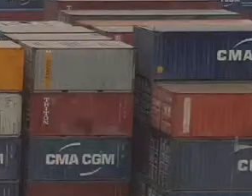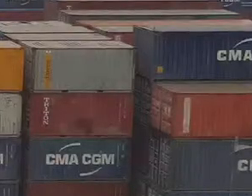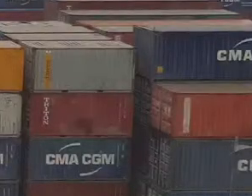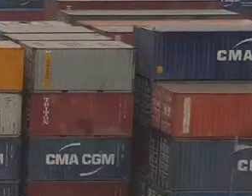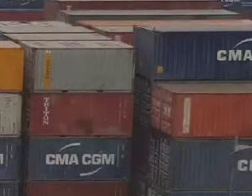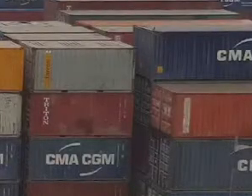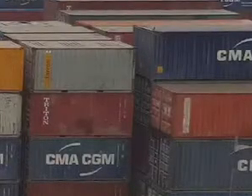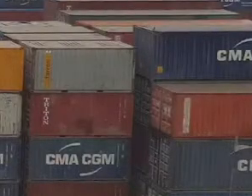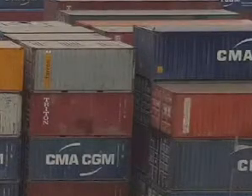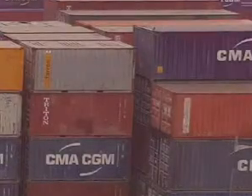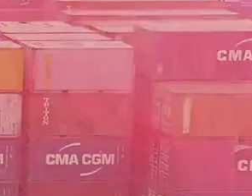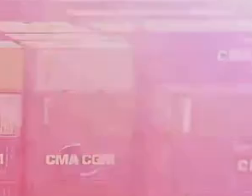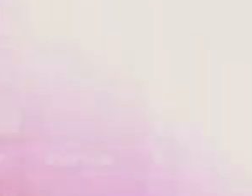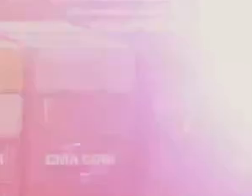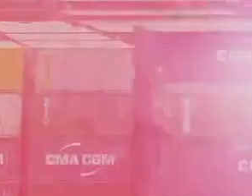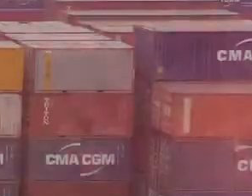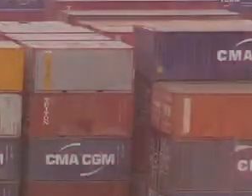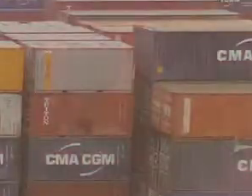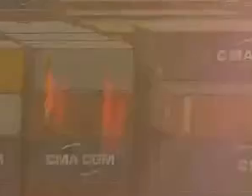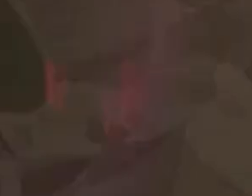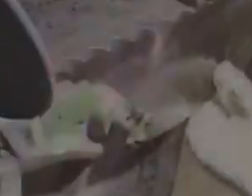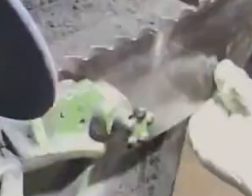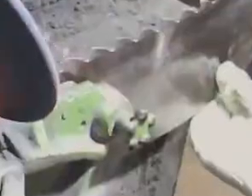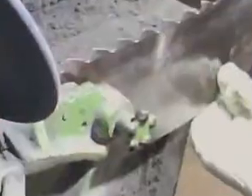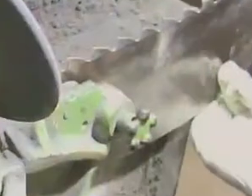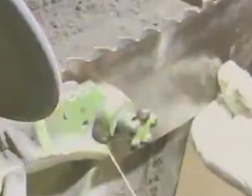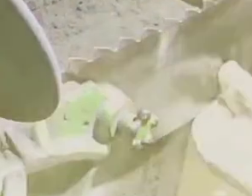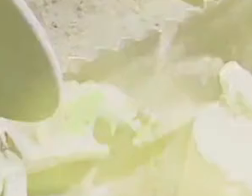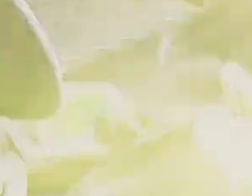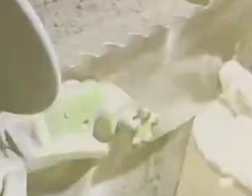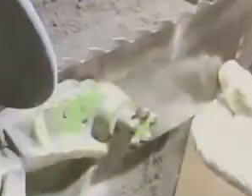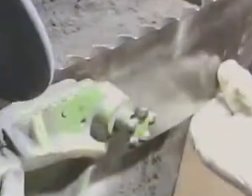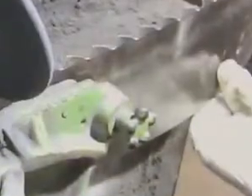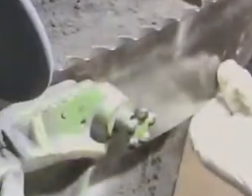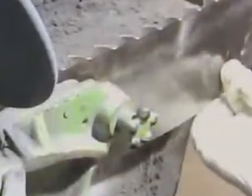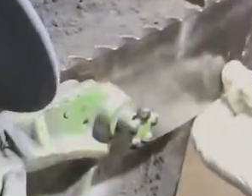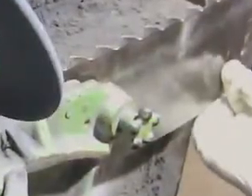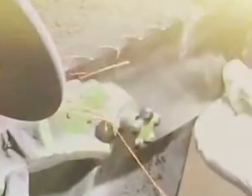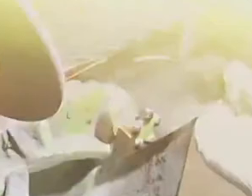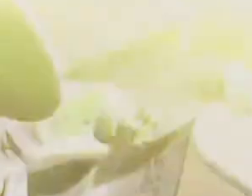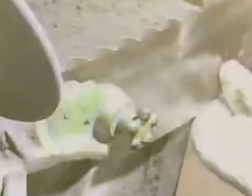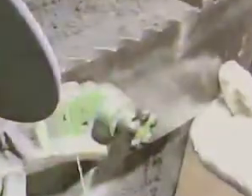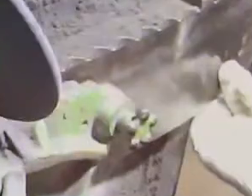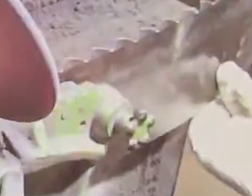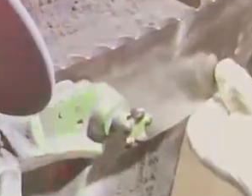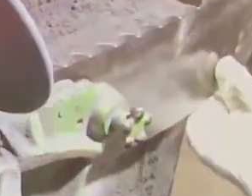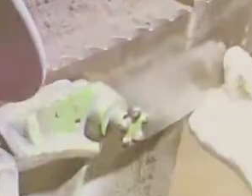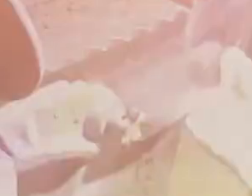Sure.